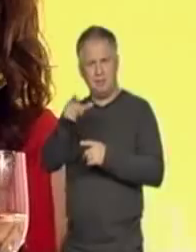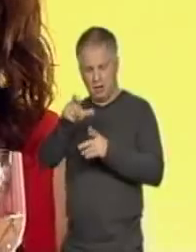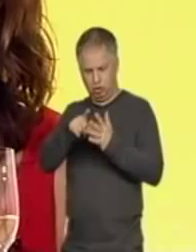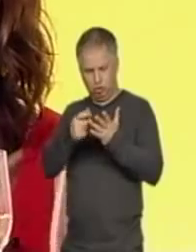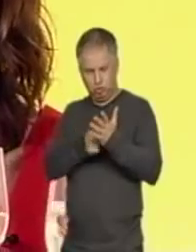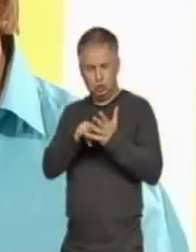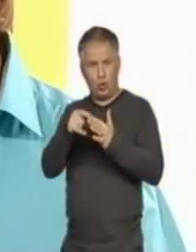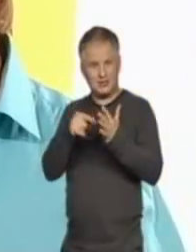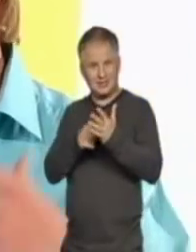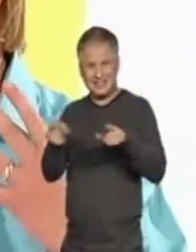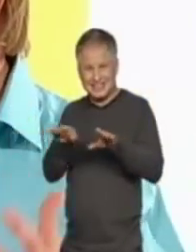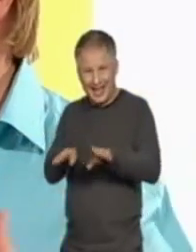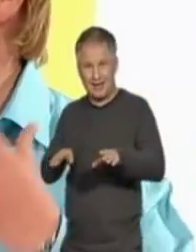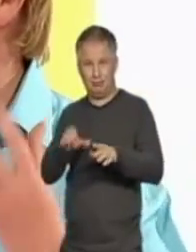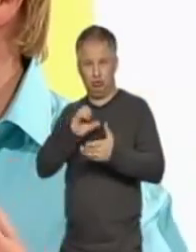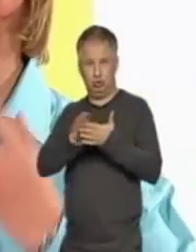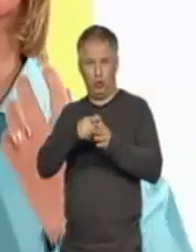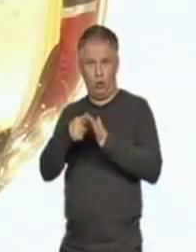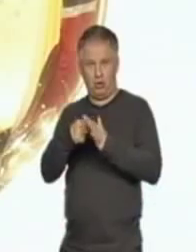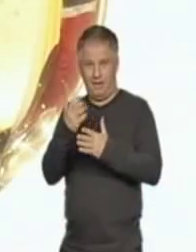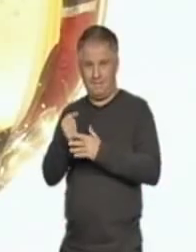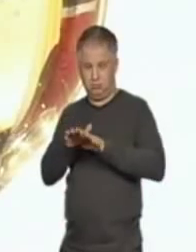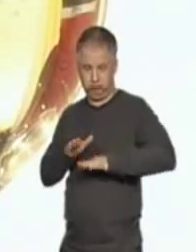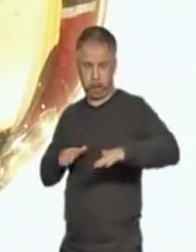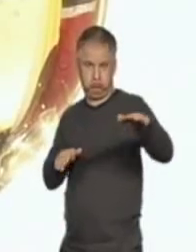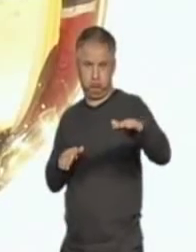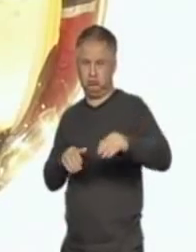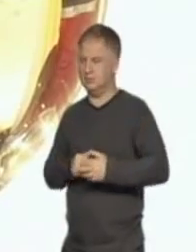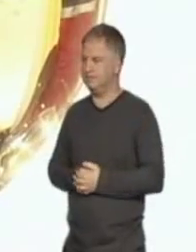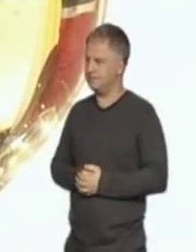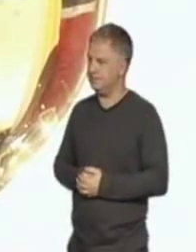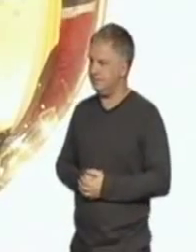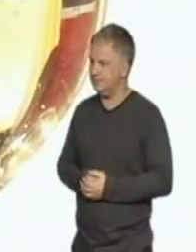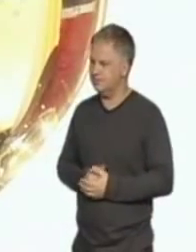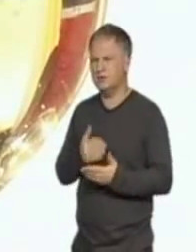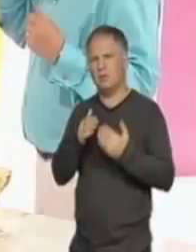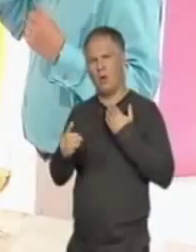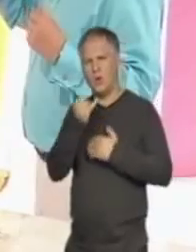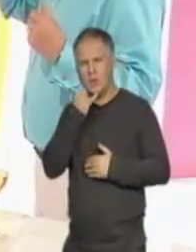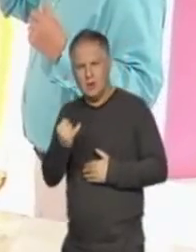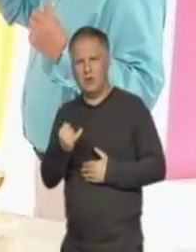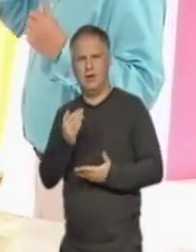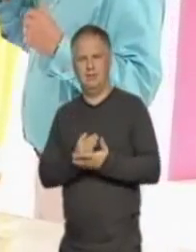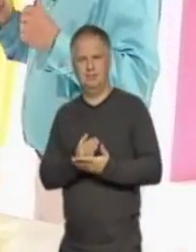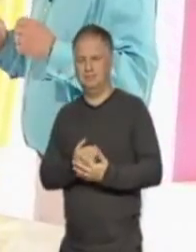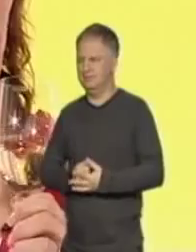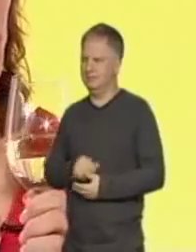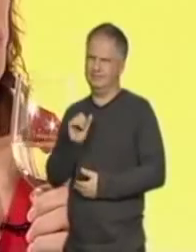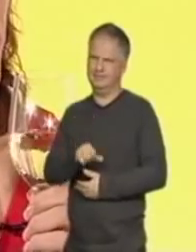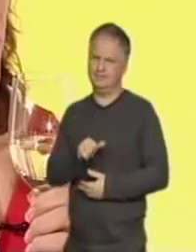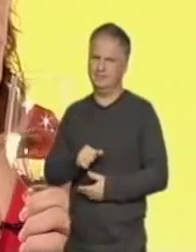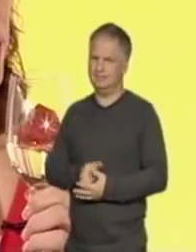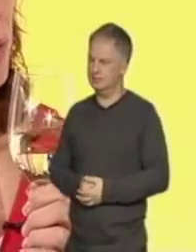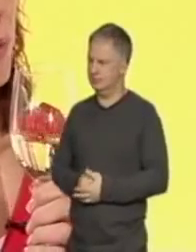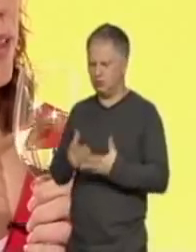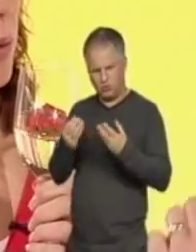of it. But it's absolutely terrifically kind of zesty and minerally, very much tartar than the one we had previously. Much tartar, yeah. Mm. What would you